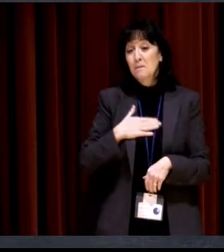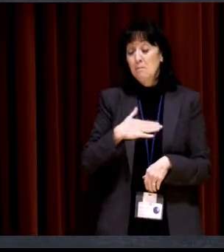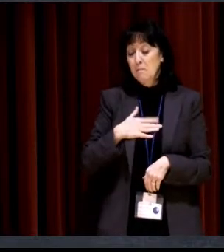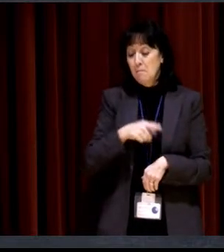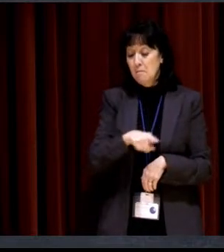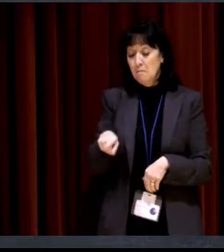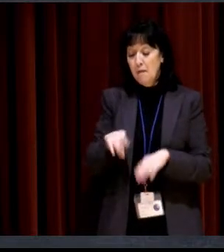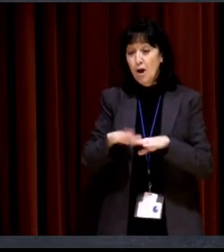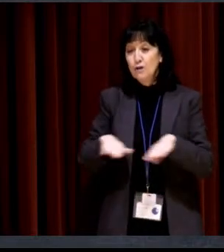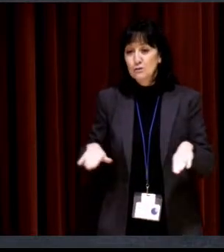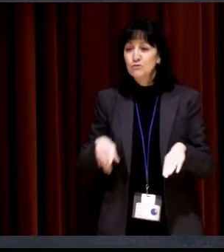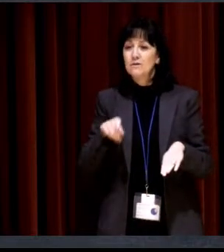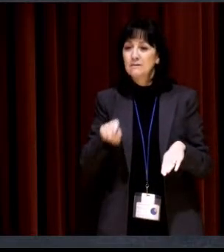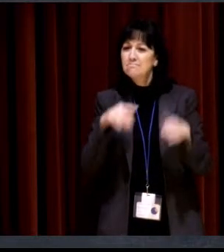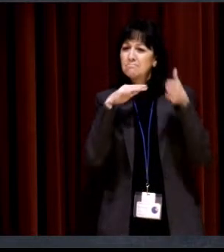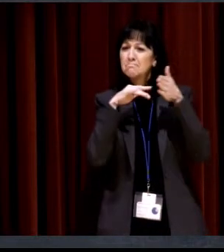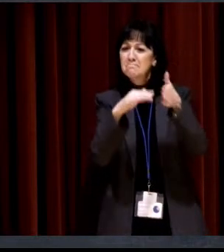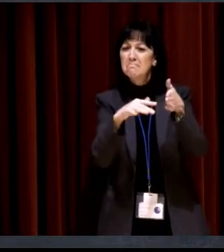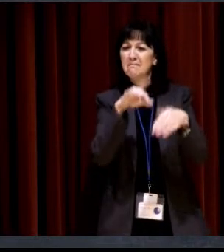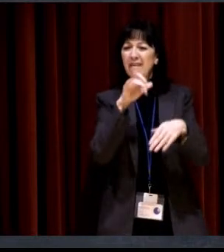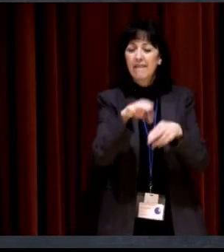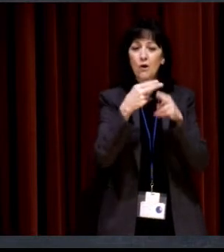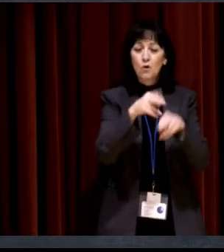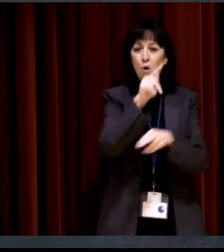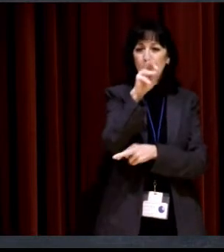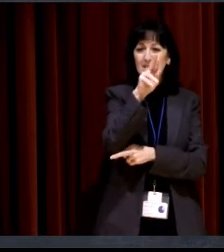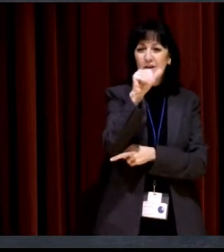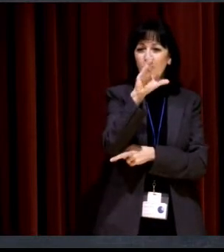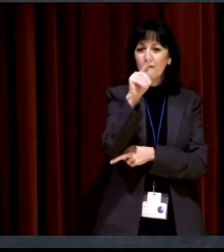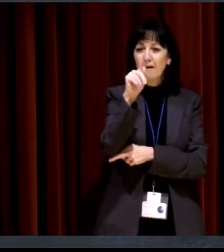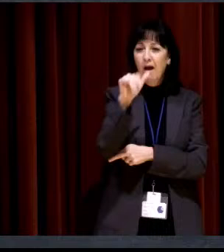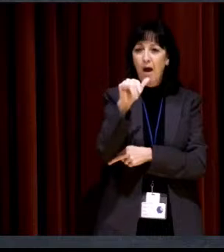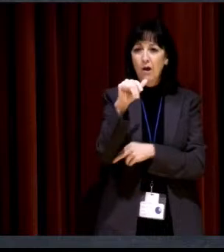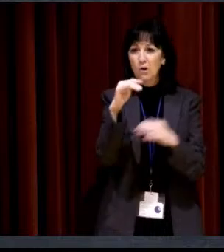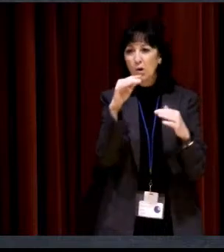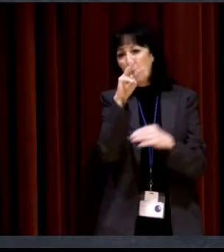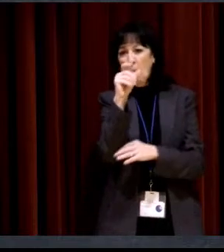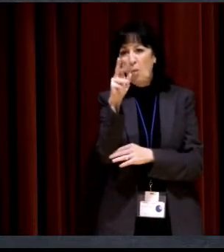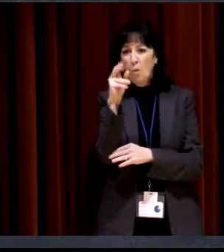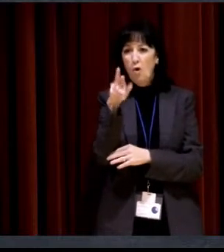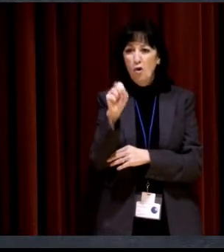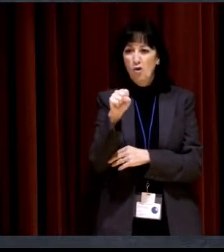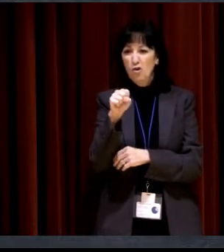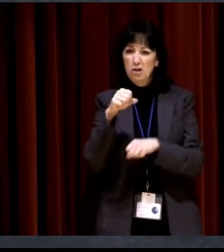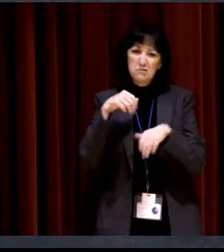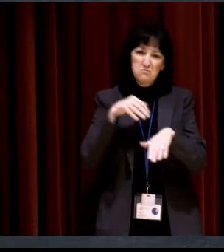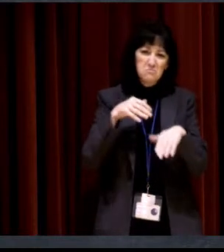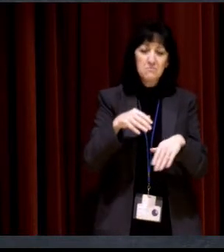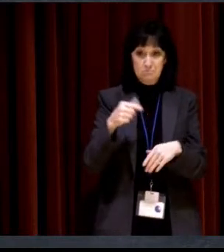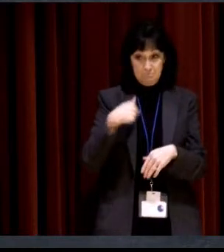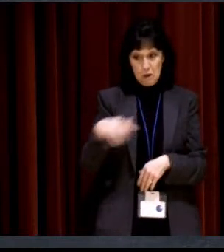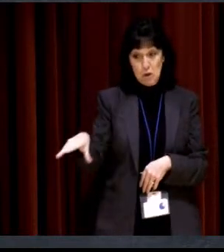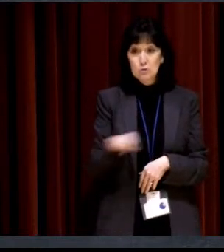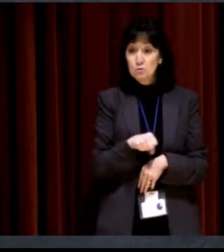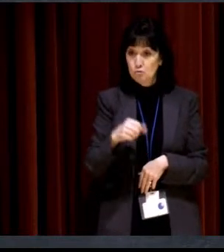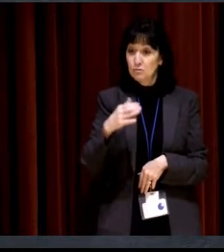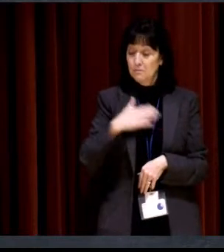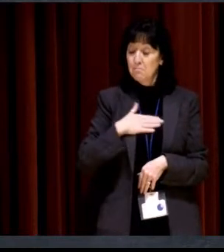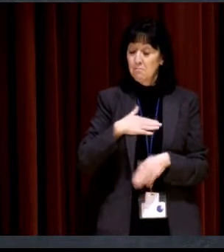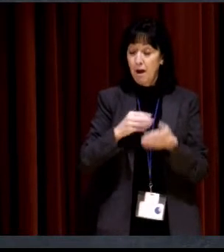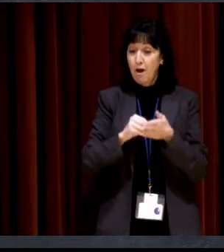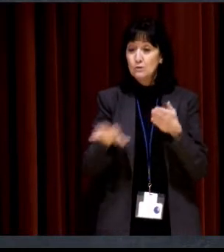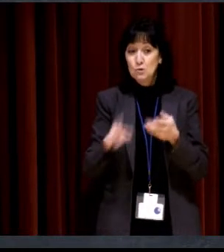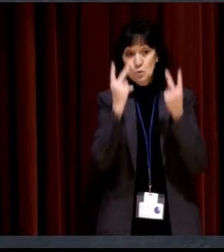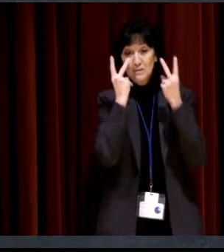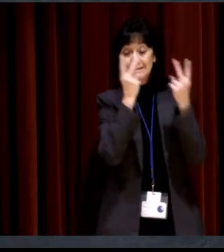were in Philadelphia, and that was one of the only places in this country, I took my kids to see the Terracotta Warriors.